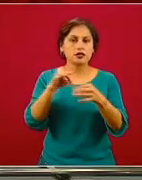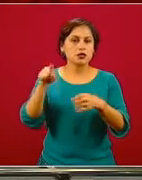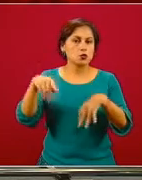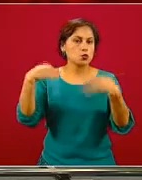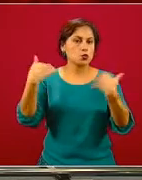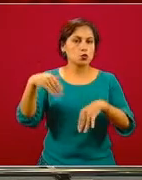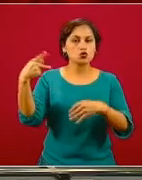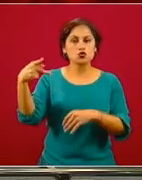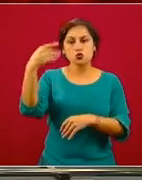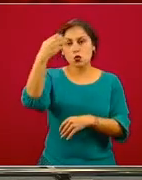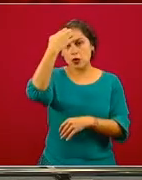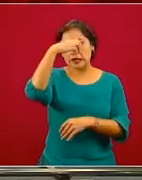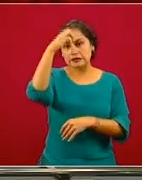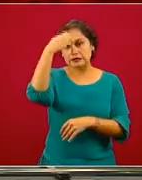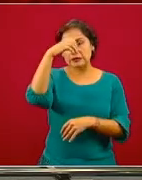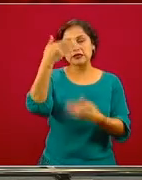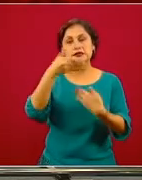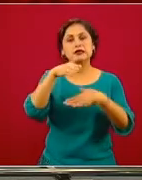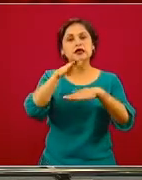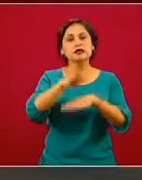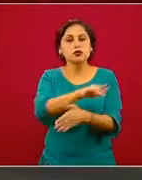She has